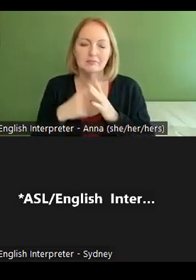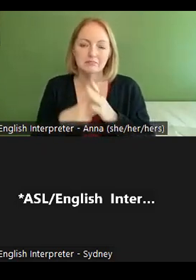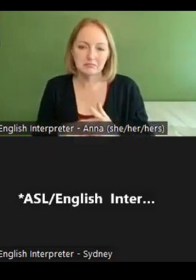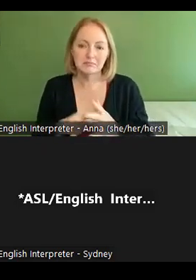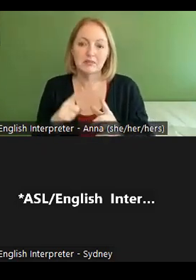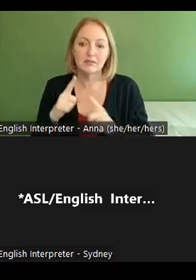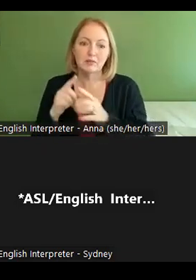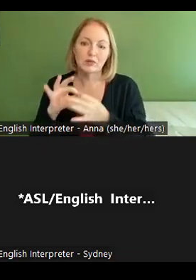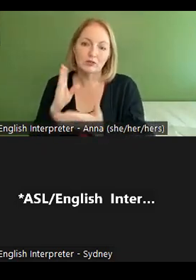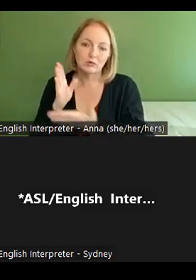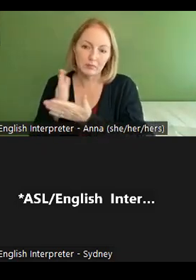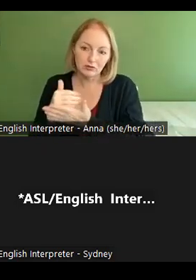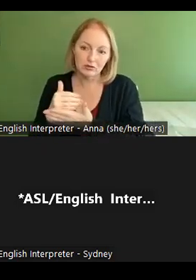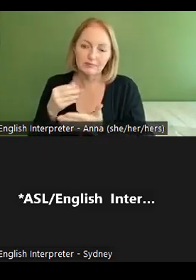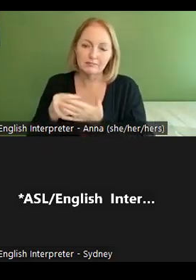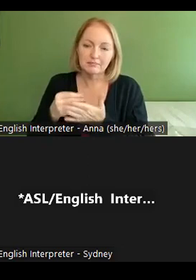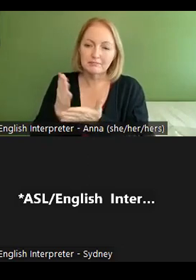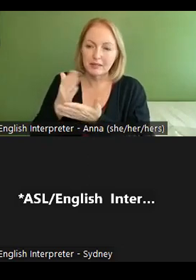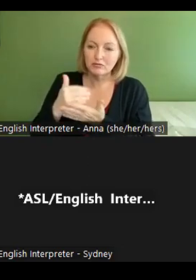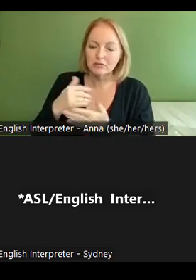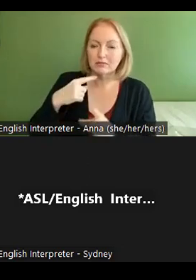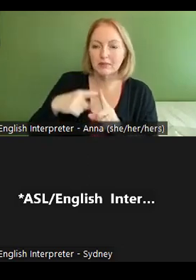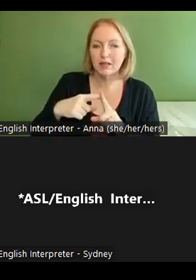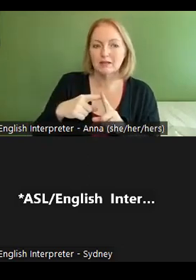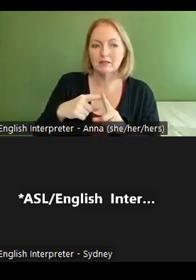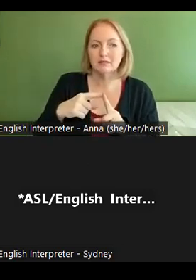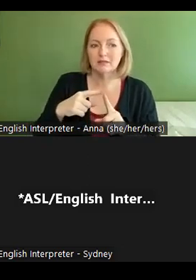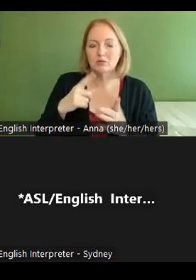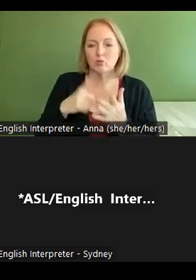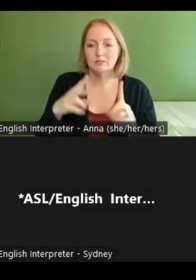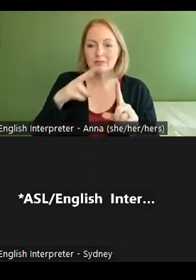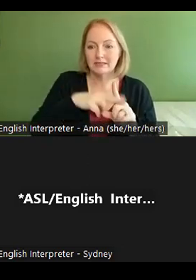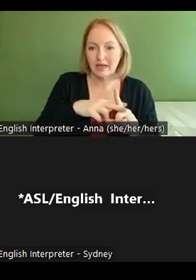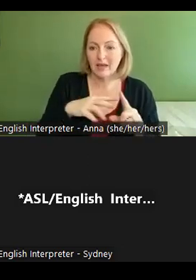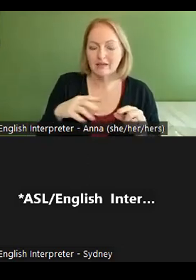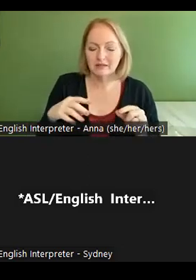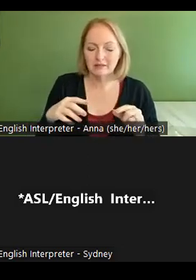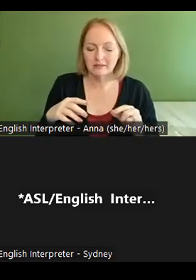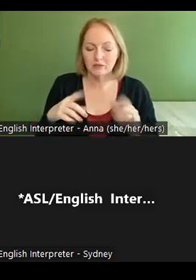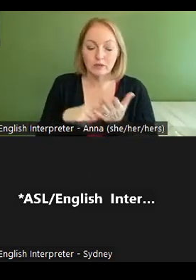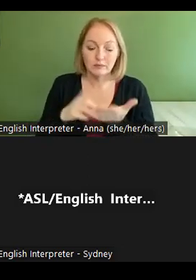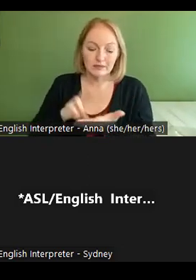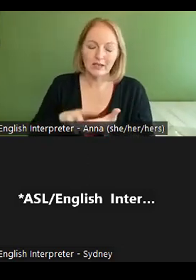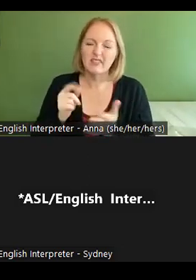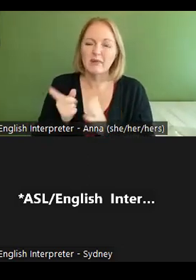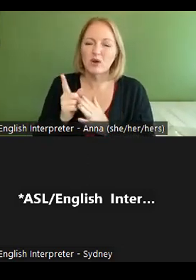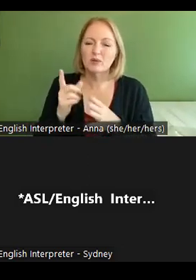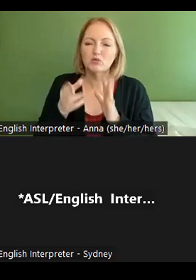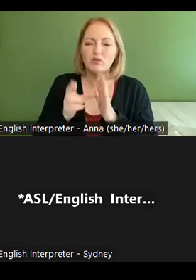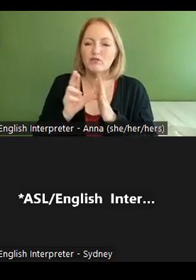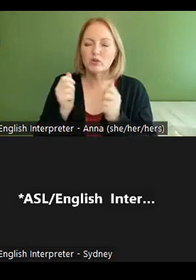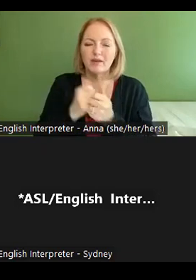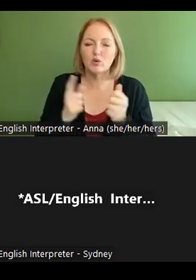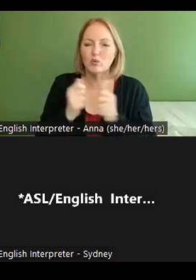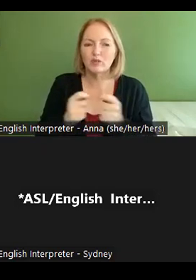the budget as well as what's been signed. And so that will be our moment to review everything with everyone so